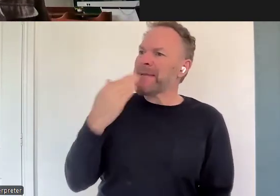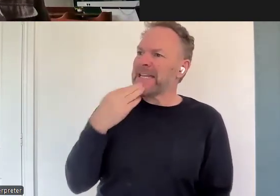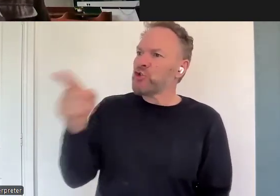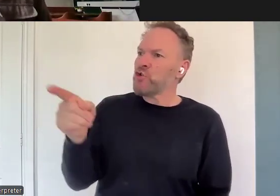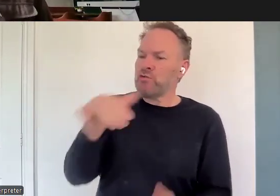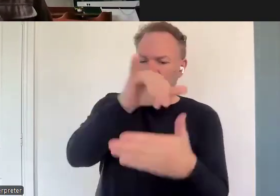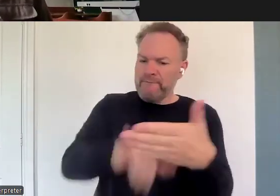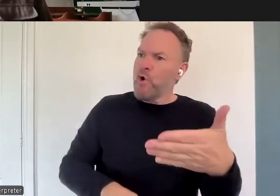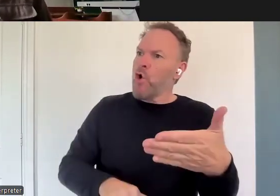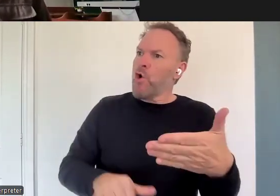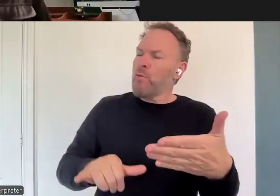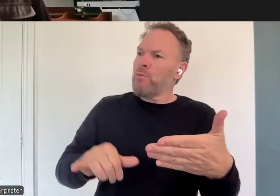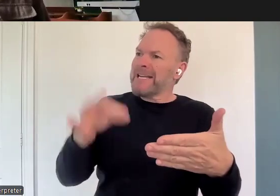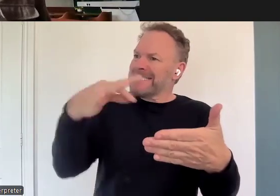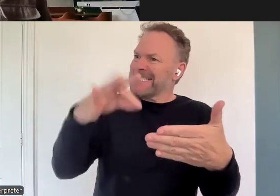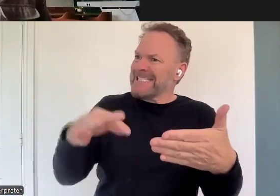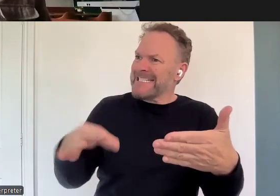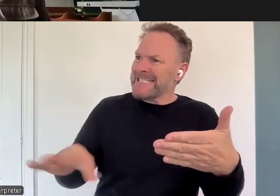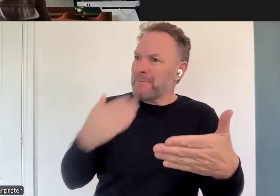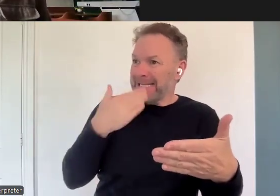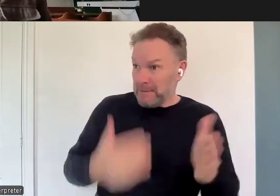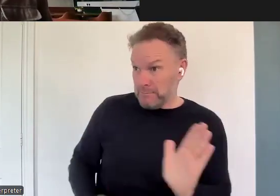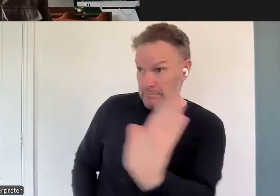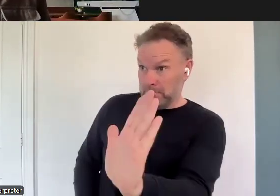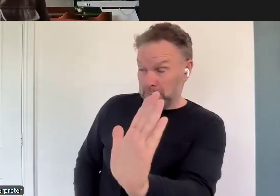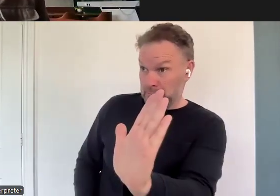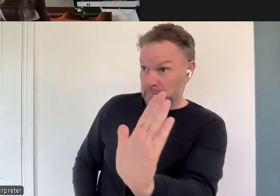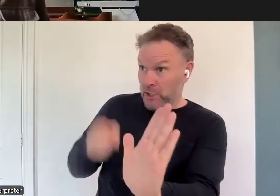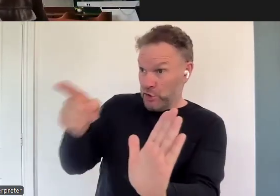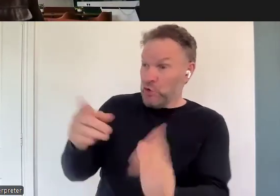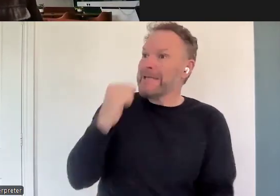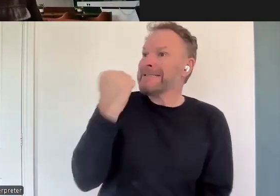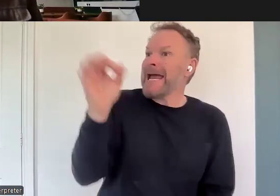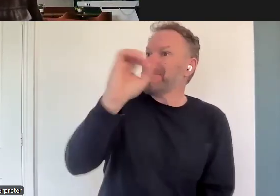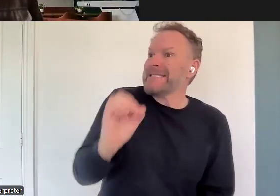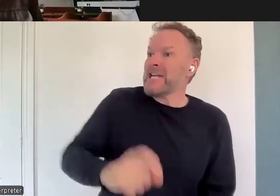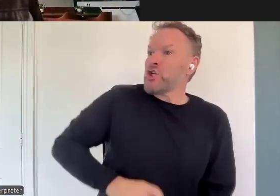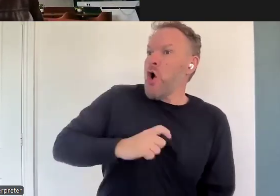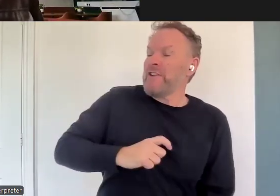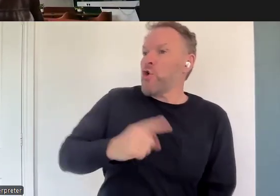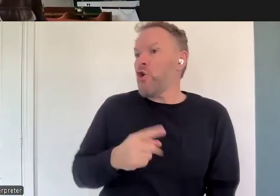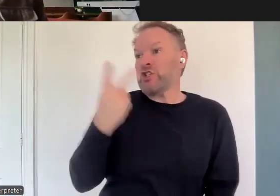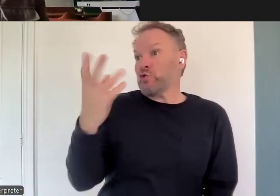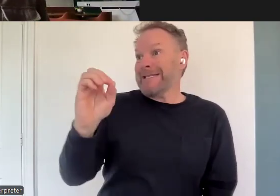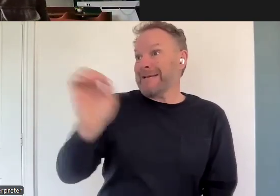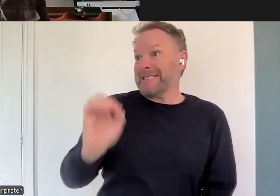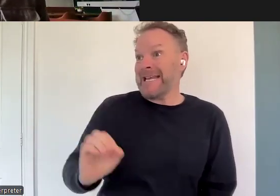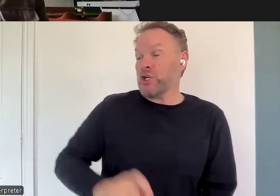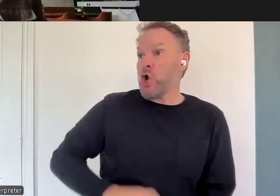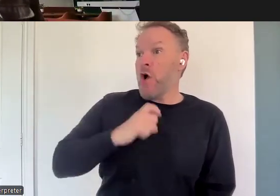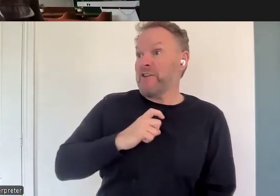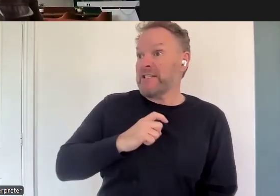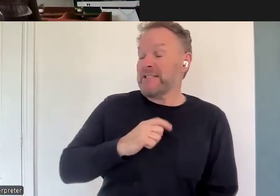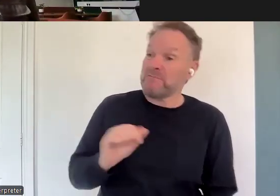survey, ticking lots of boxes to say whether they are 10% more confident or 20% more confident, if they would score